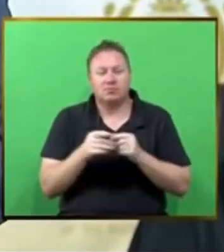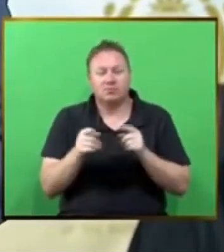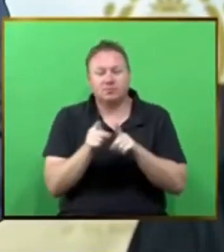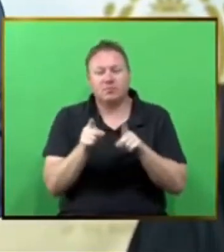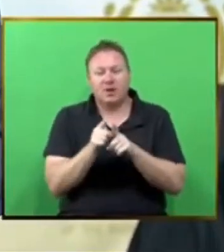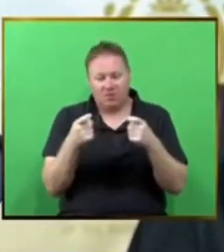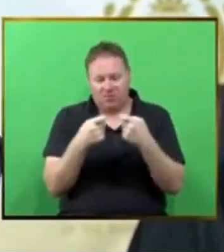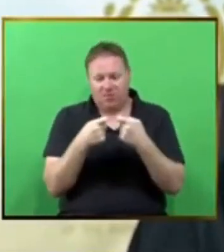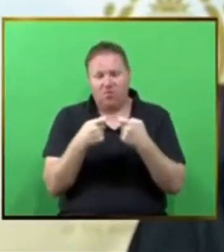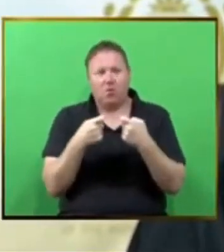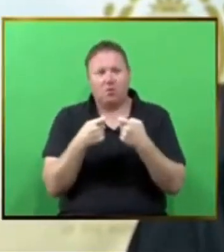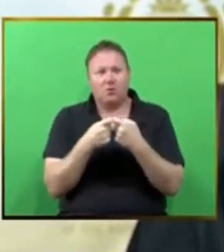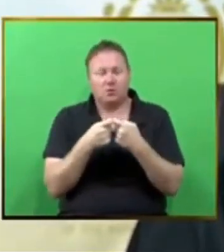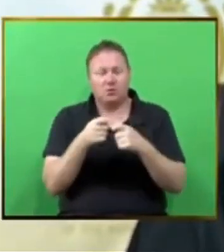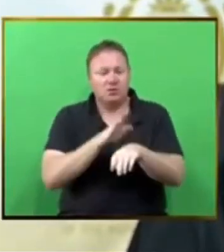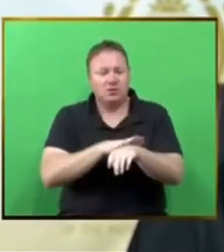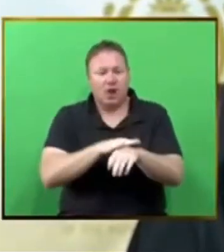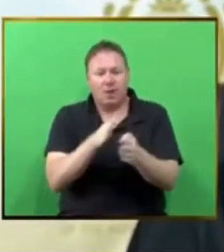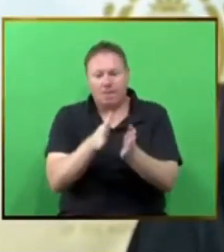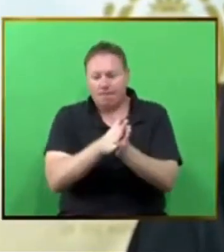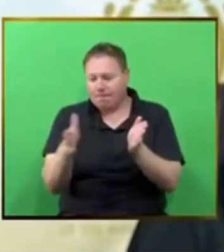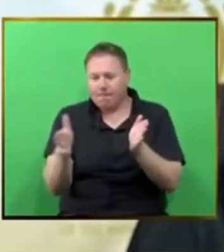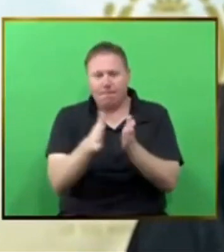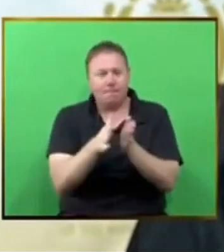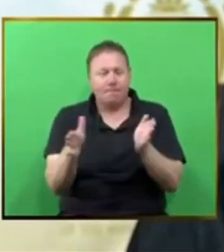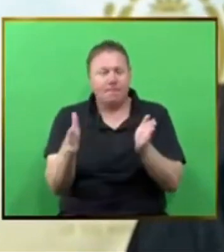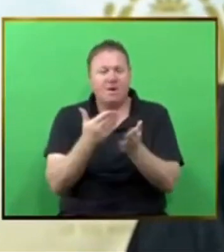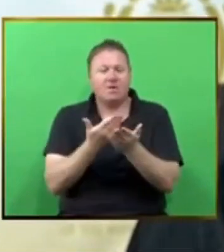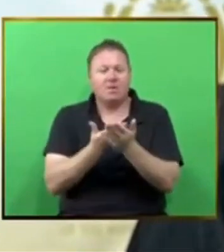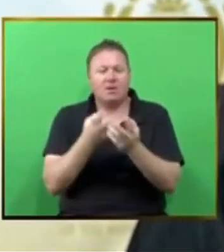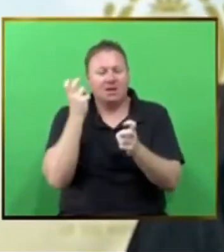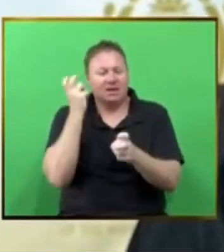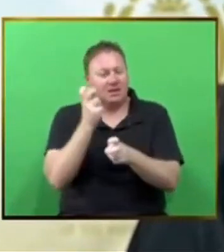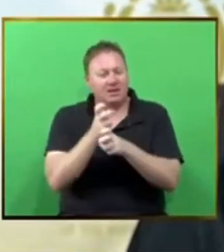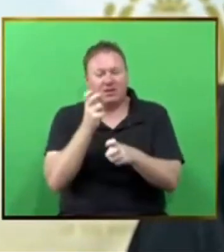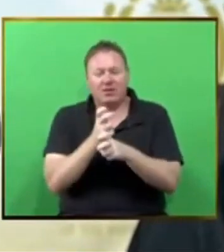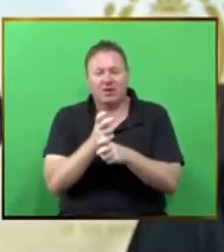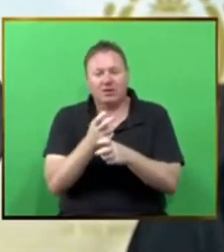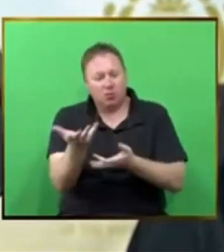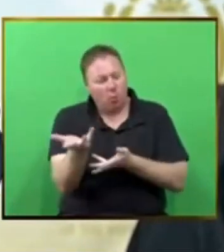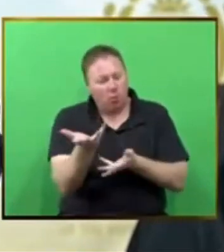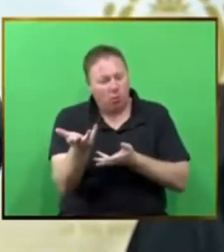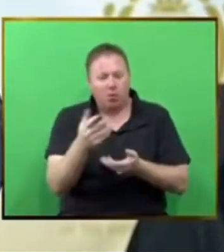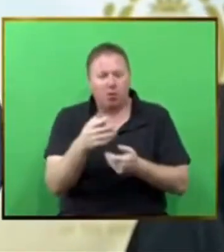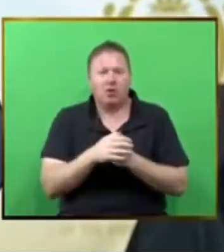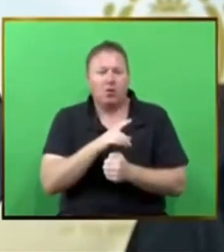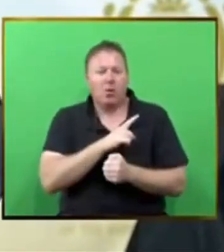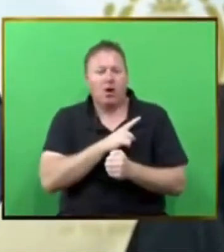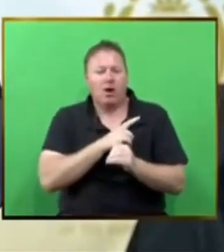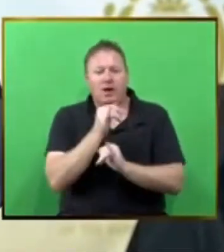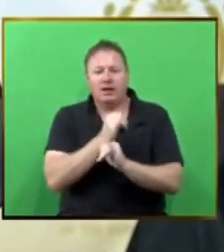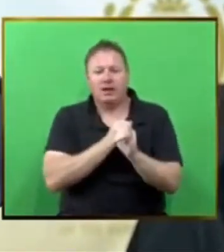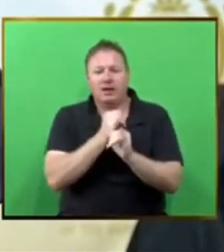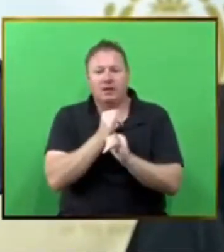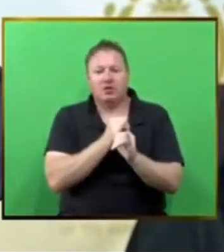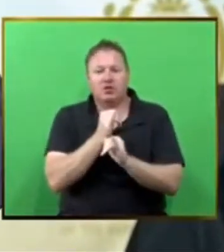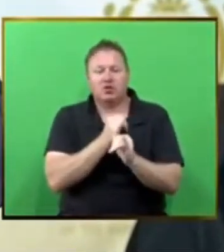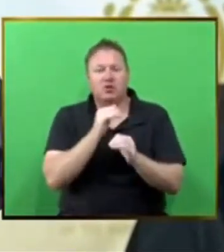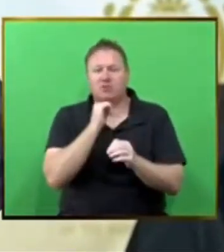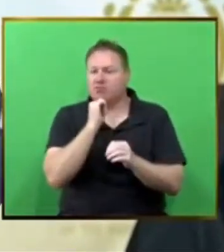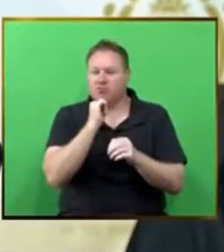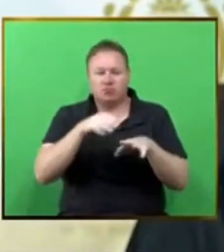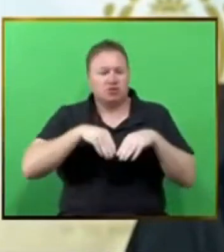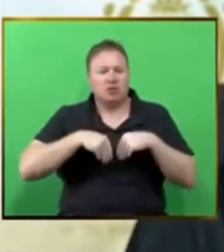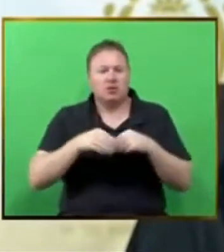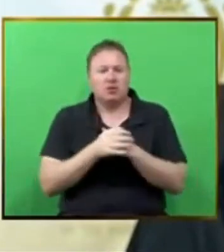fought on the timelines. It was difficult to persuade him because the industry was not ready. He wanted